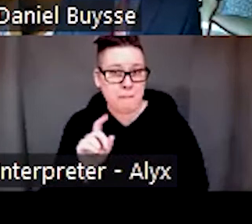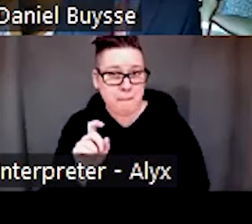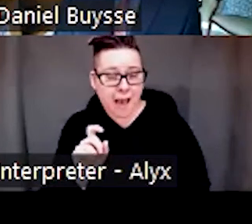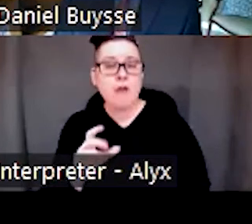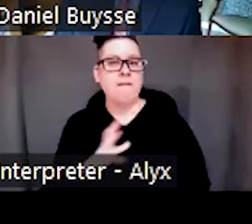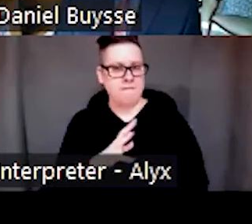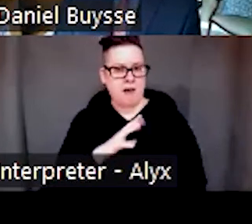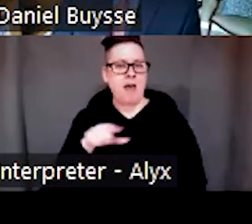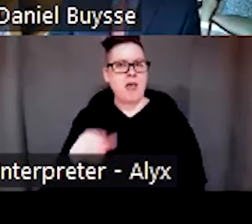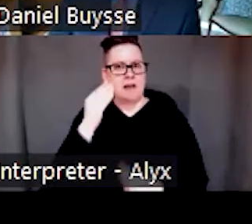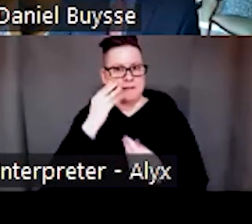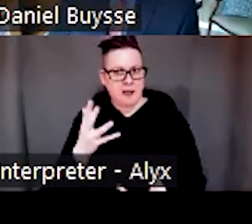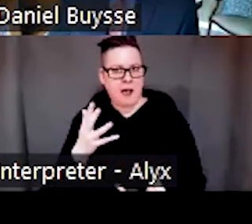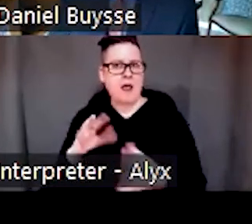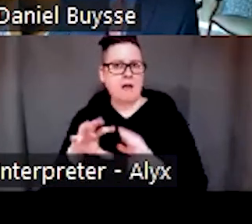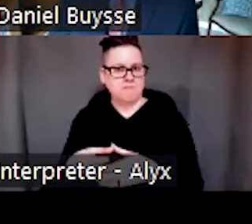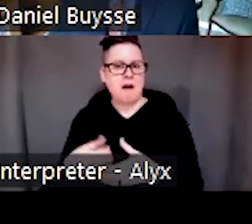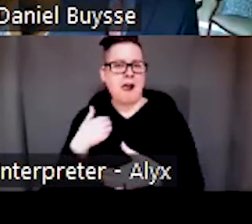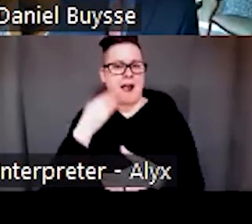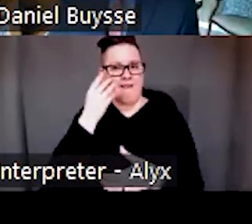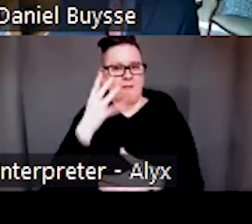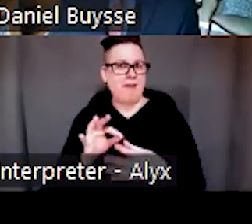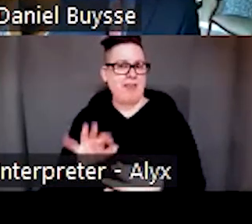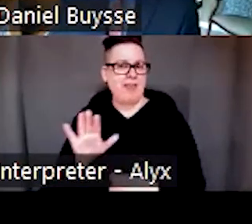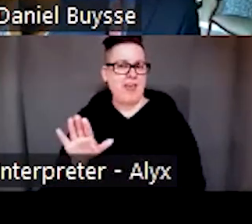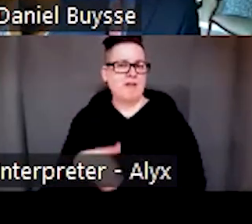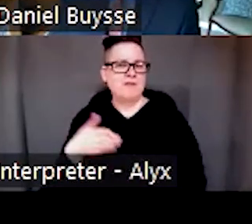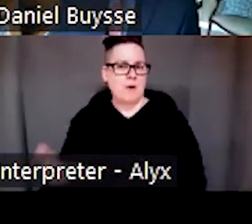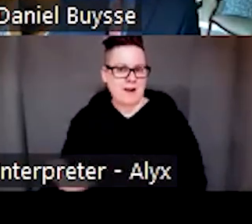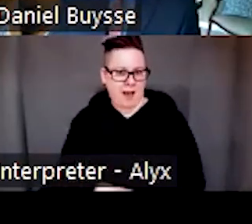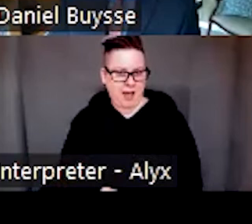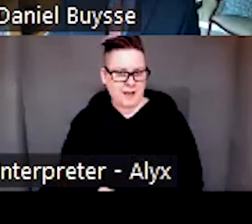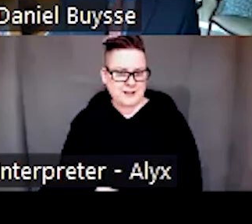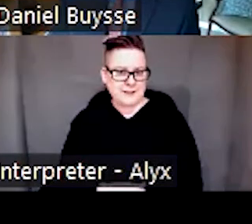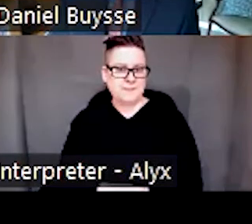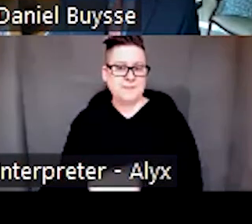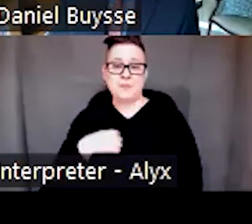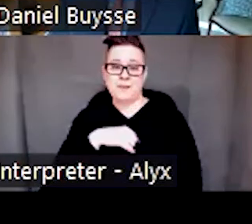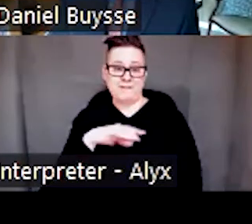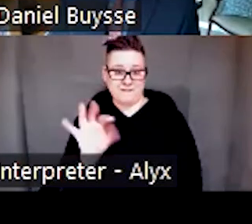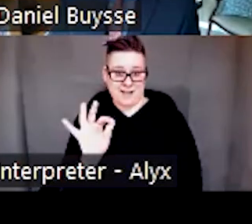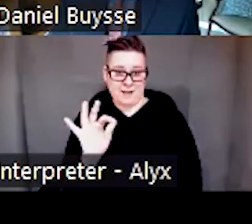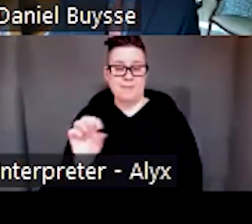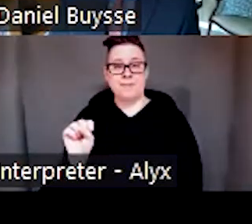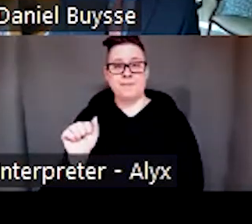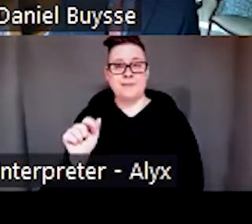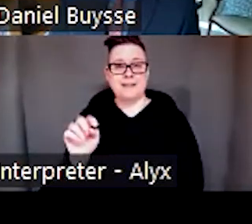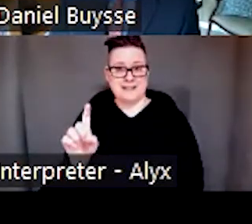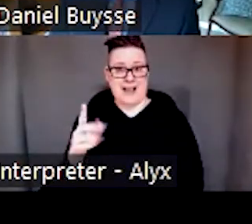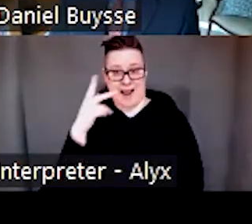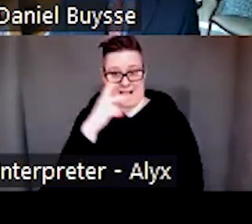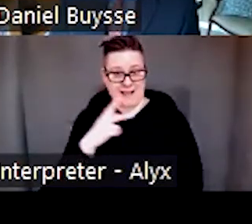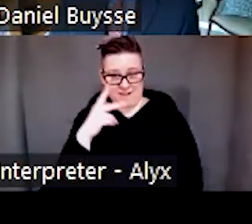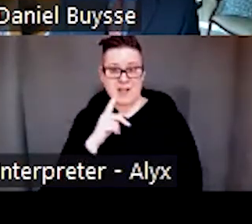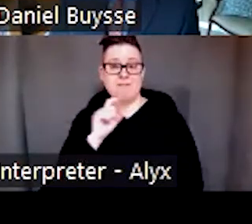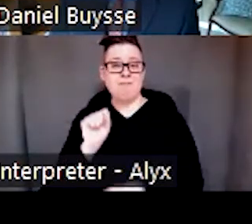we also had information on mortality. And what we found is that the sated phenotype indeed